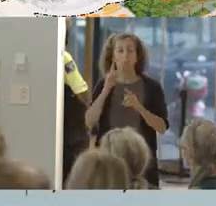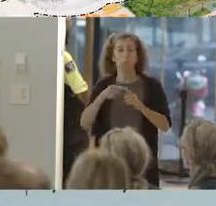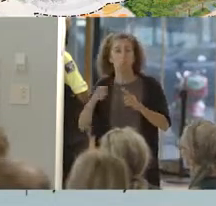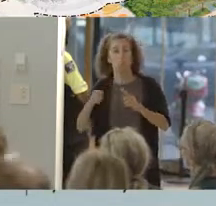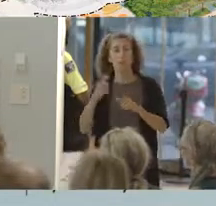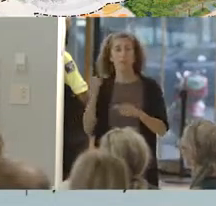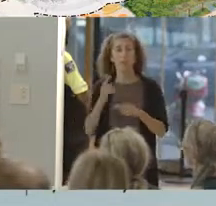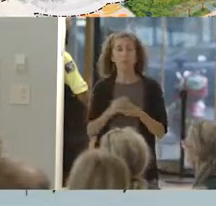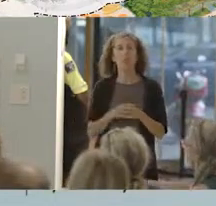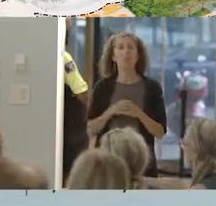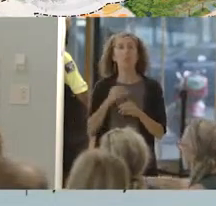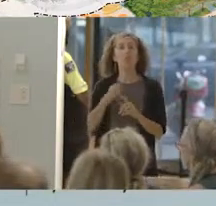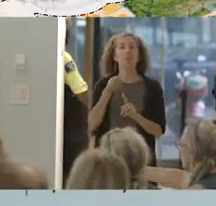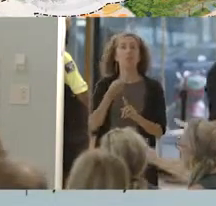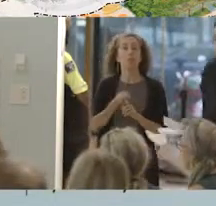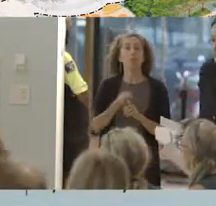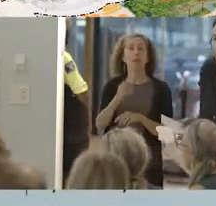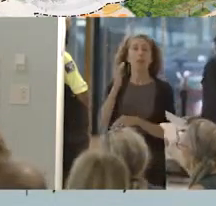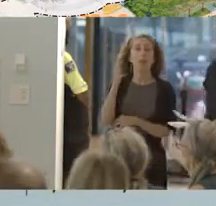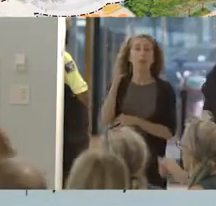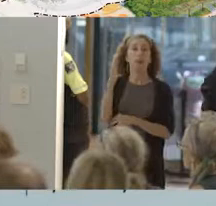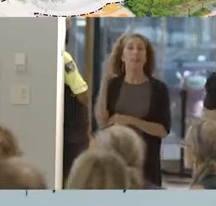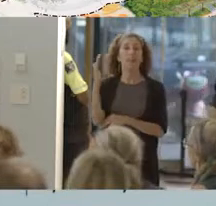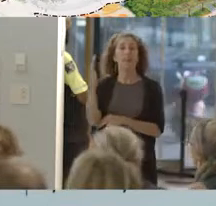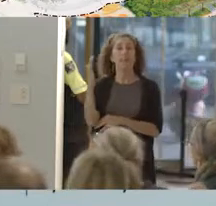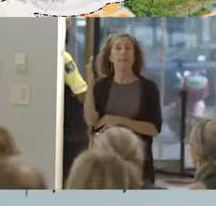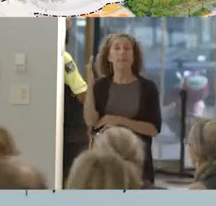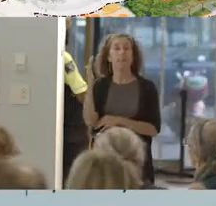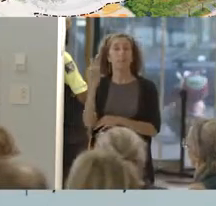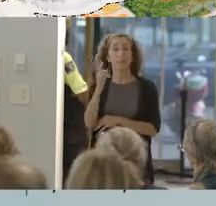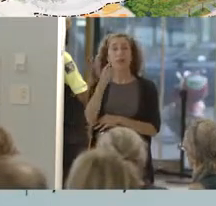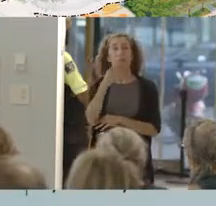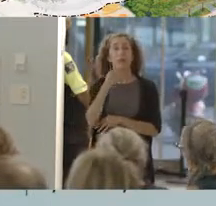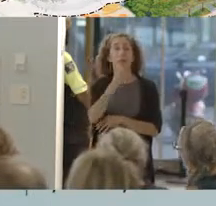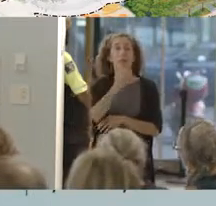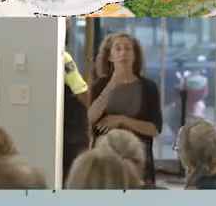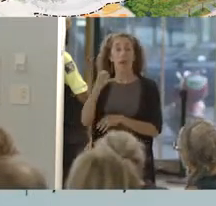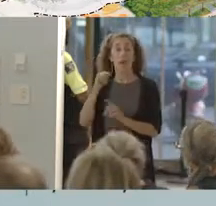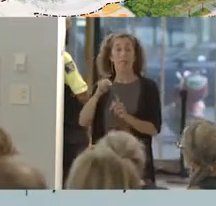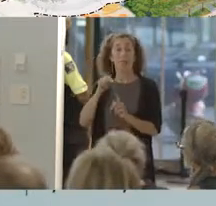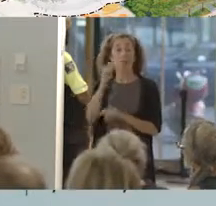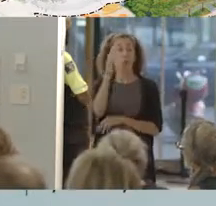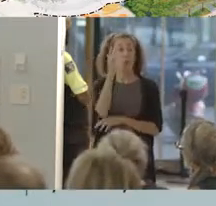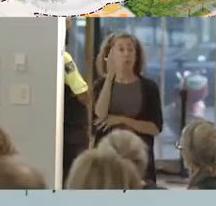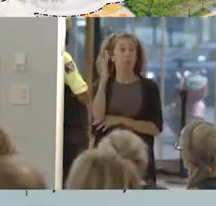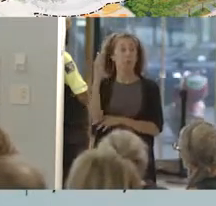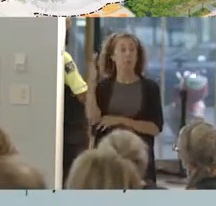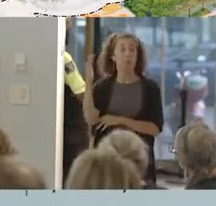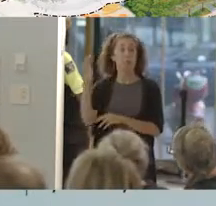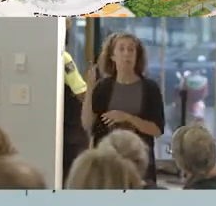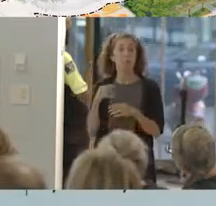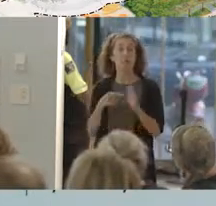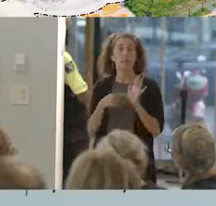impacts on the trees that line immediately that red line. But in this